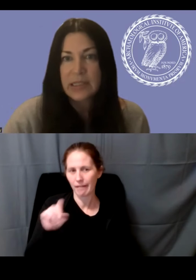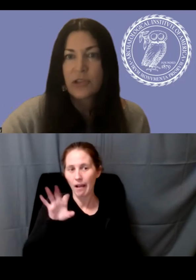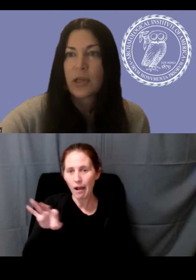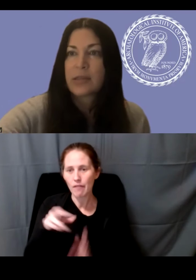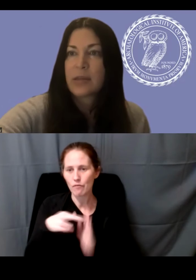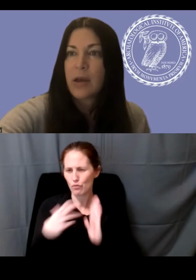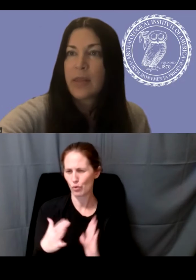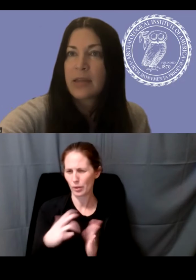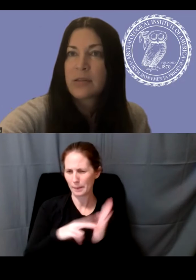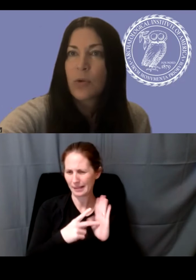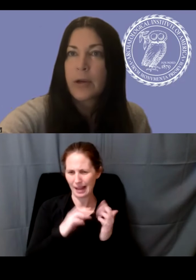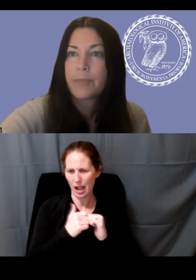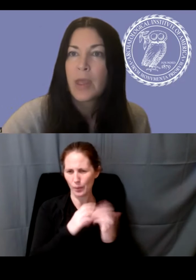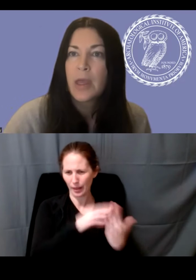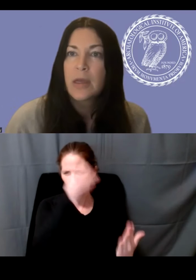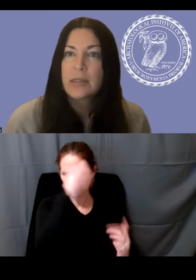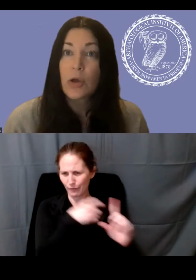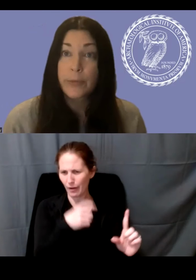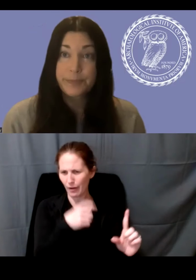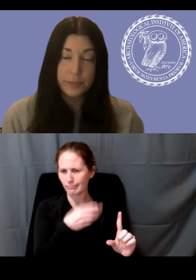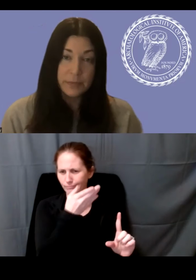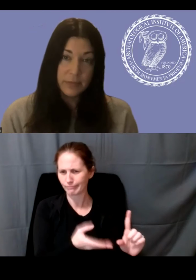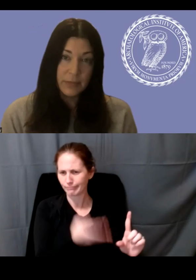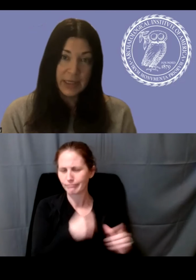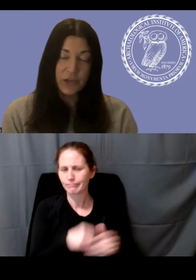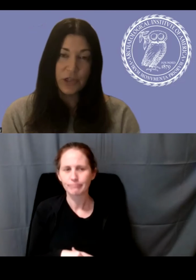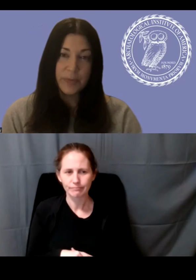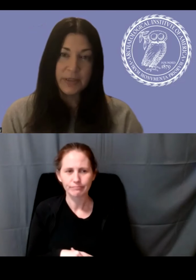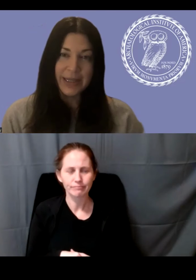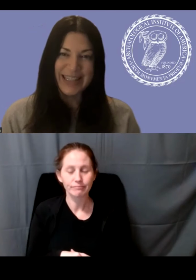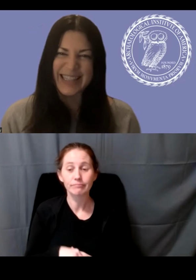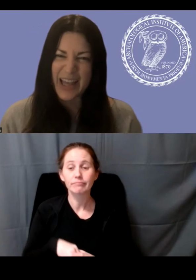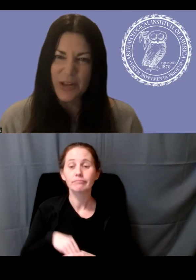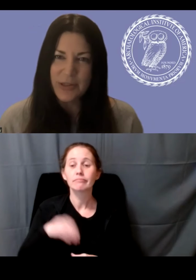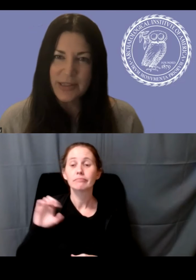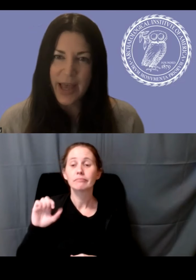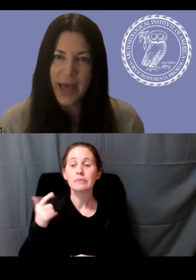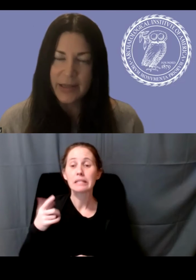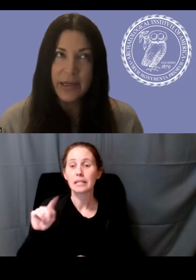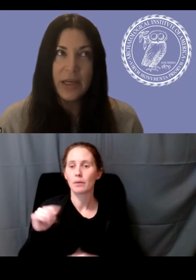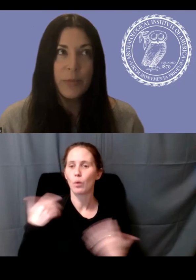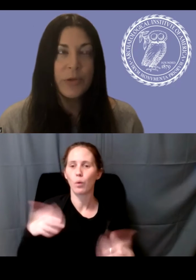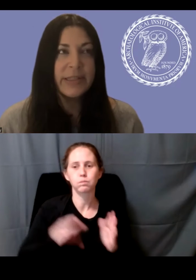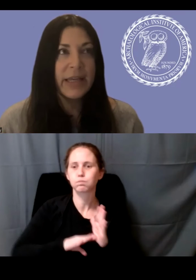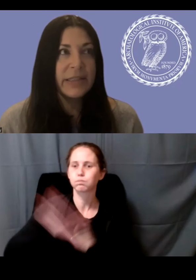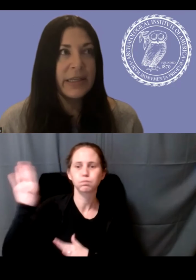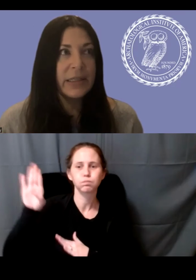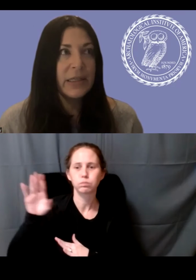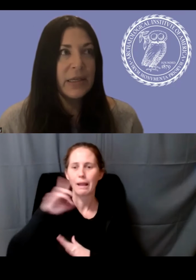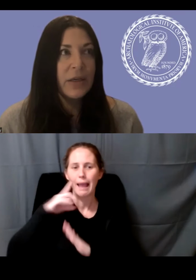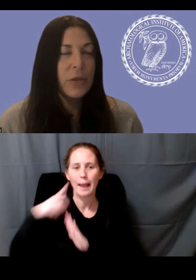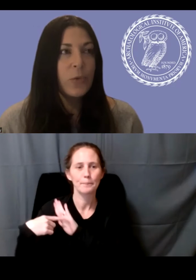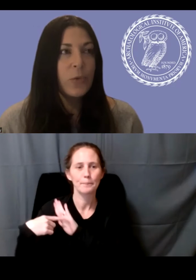can teach us on that score. So Egypt excels at presenting the